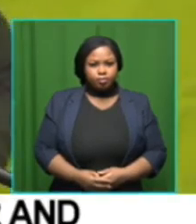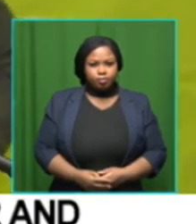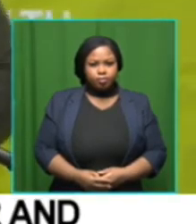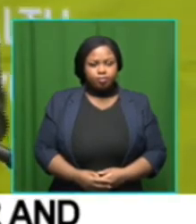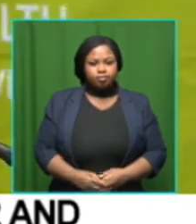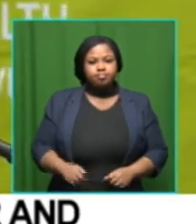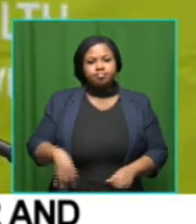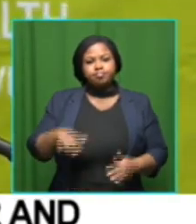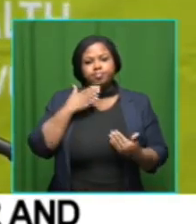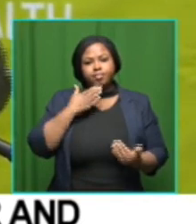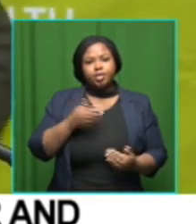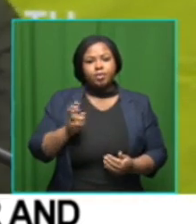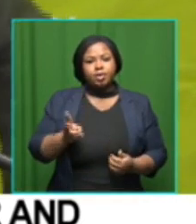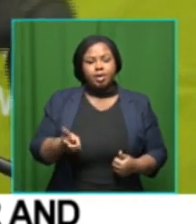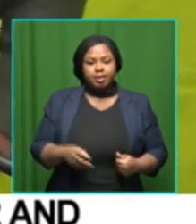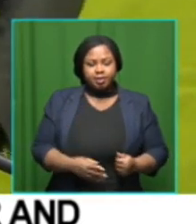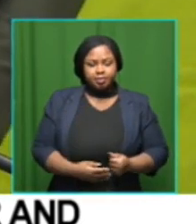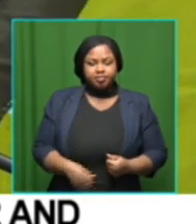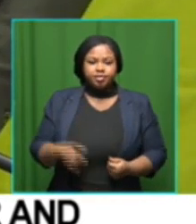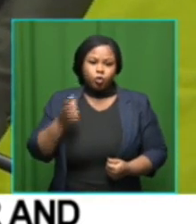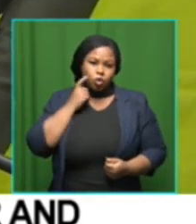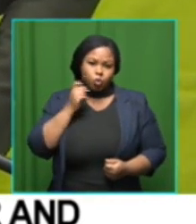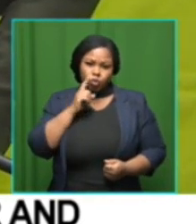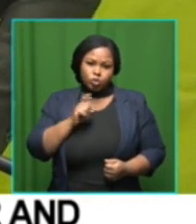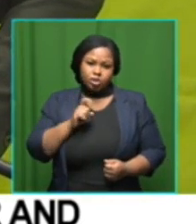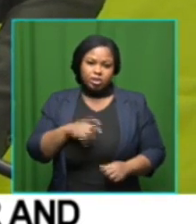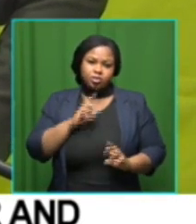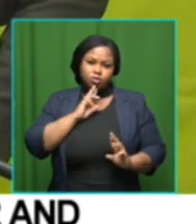Okay, thank you again. I'll take the easy ones.